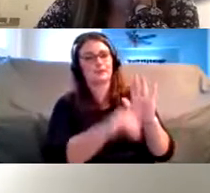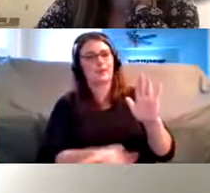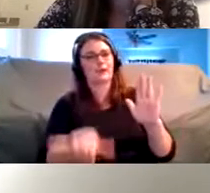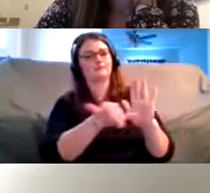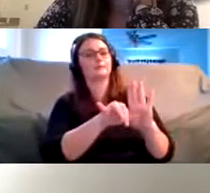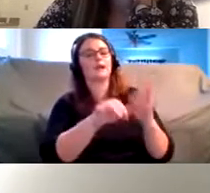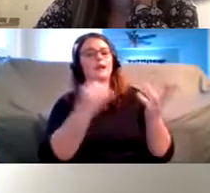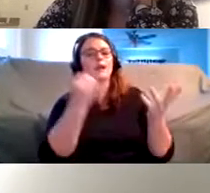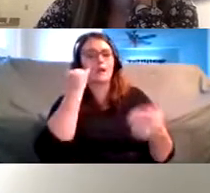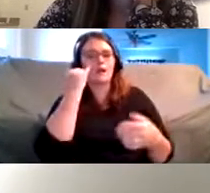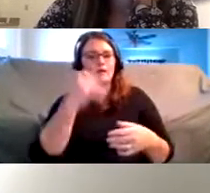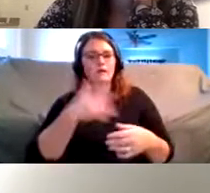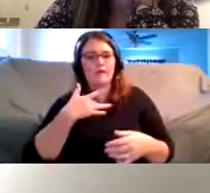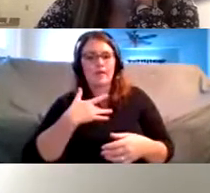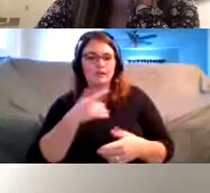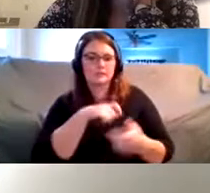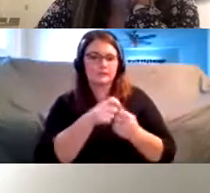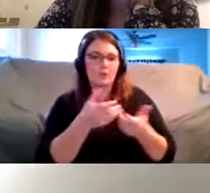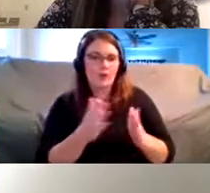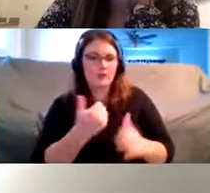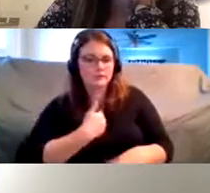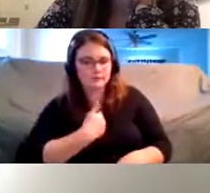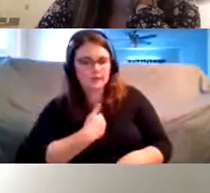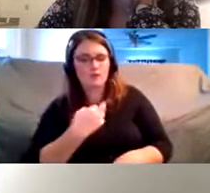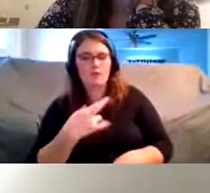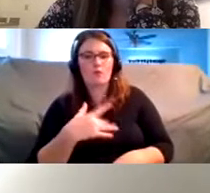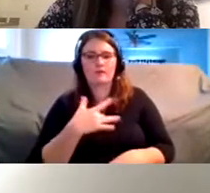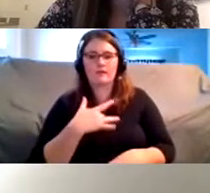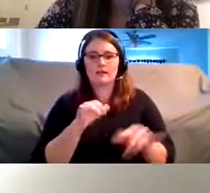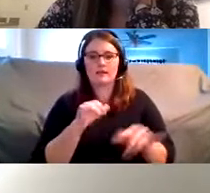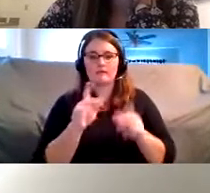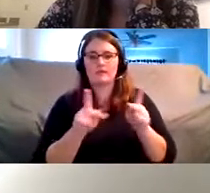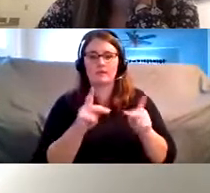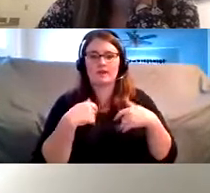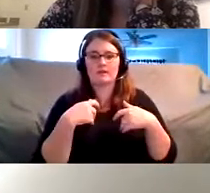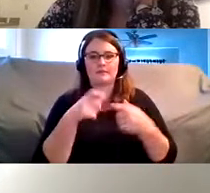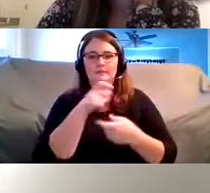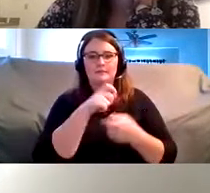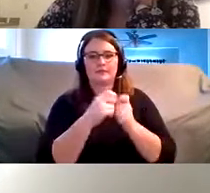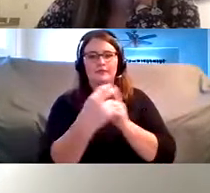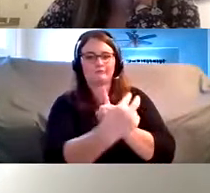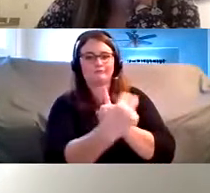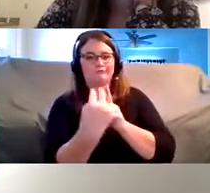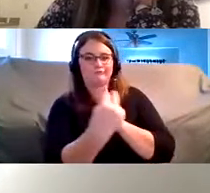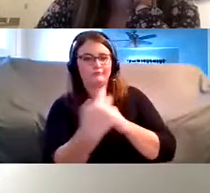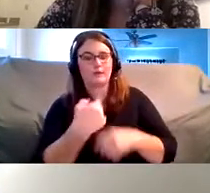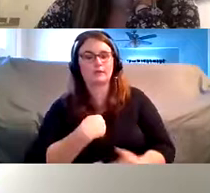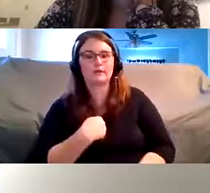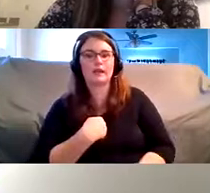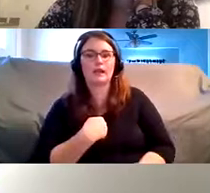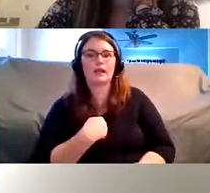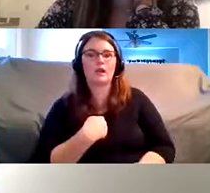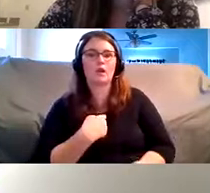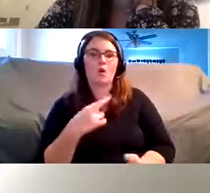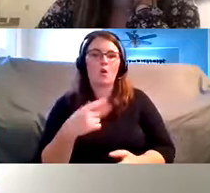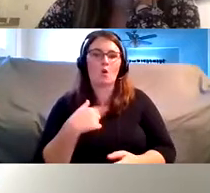about myself, or I get to start feeling that people have a certain perception of me, or where I come